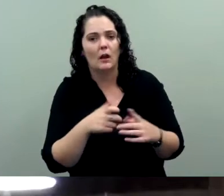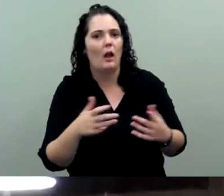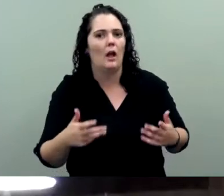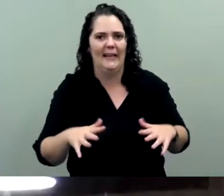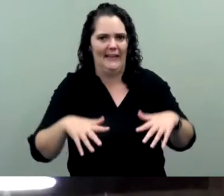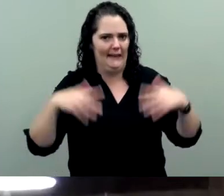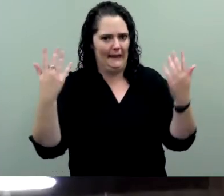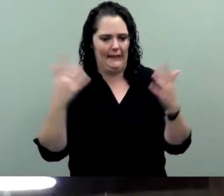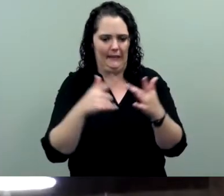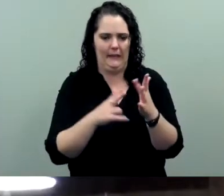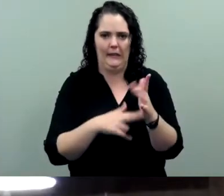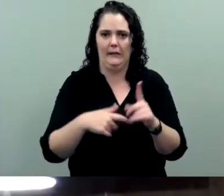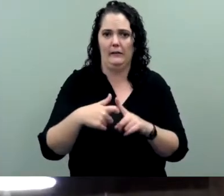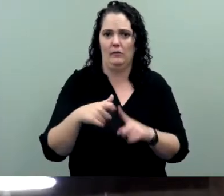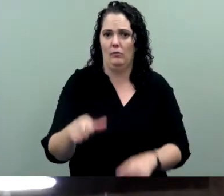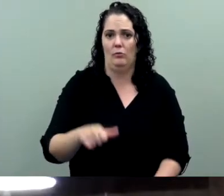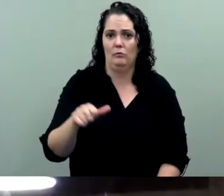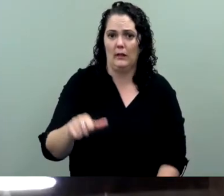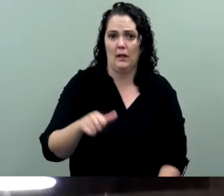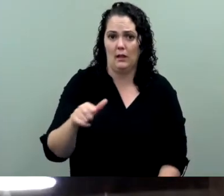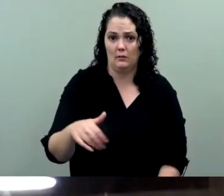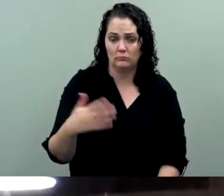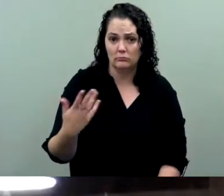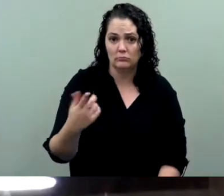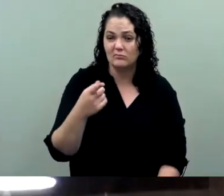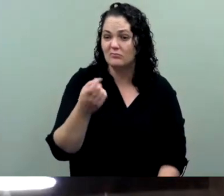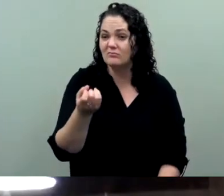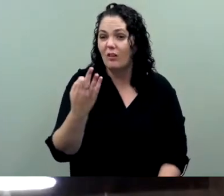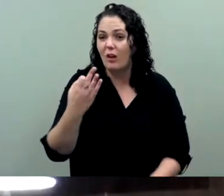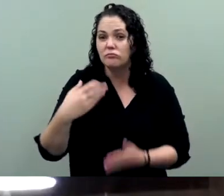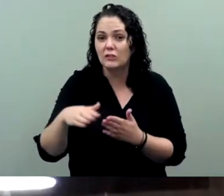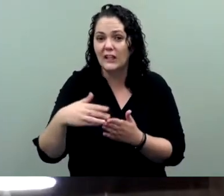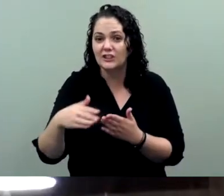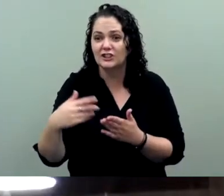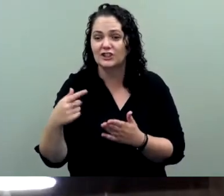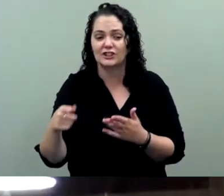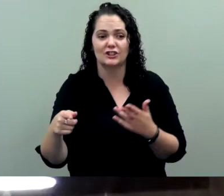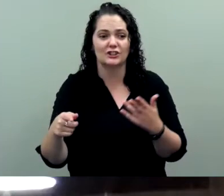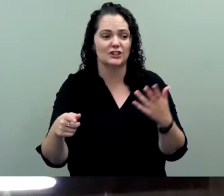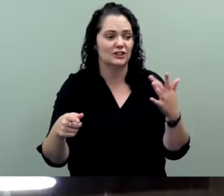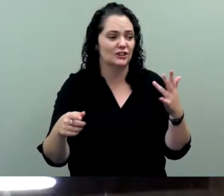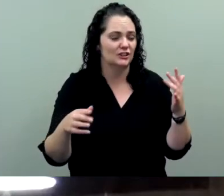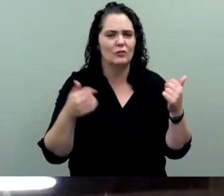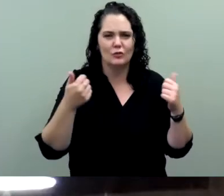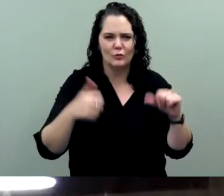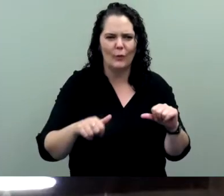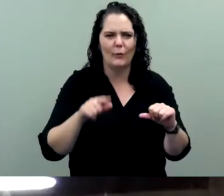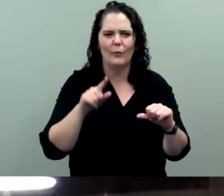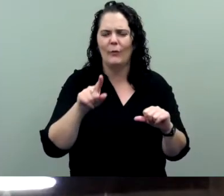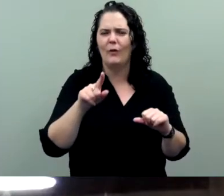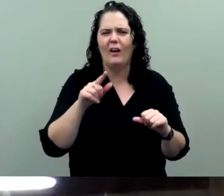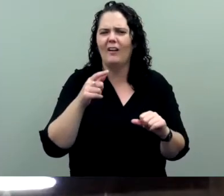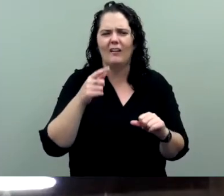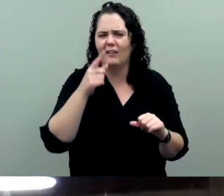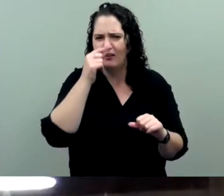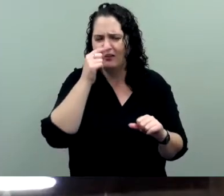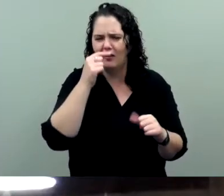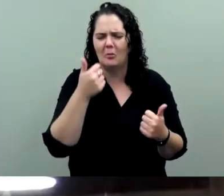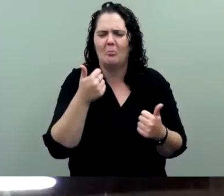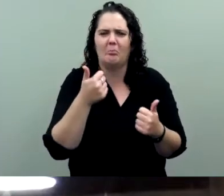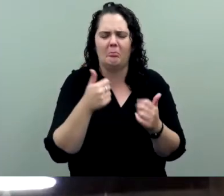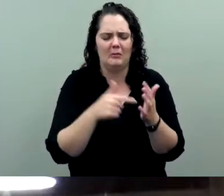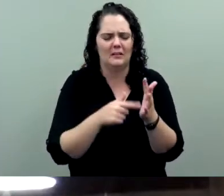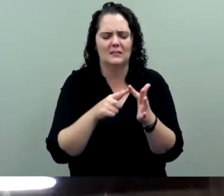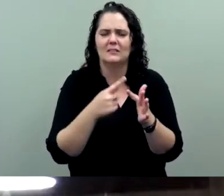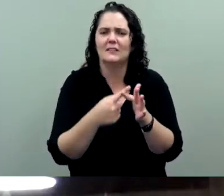this. But again, if you don't have any ink or any brushes or any dip pens, use a marker. You know, just use a basic texter. That'll work really